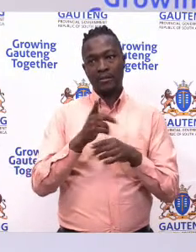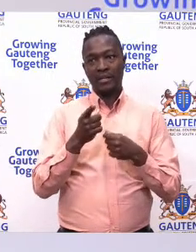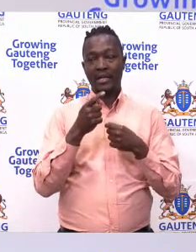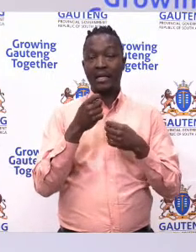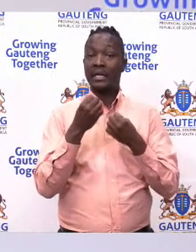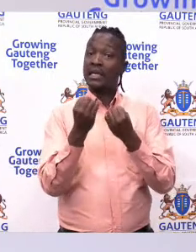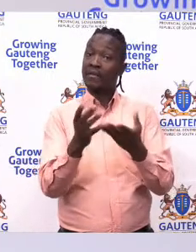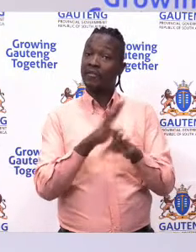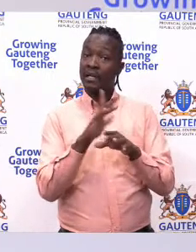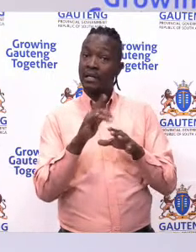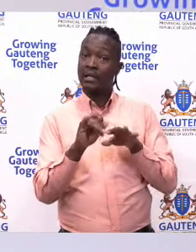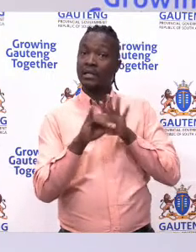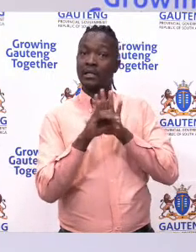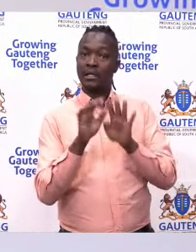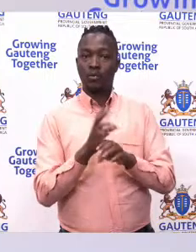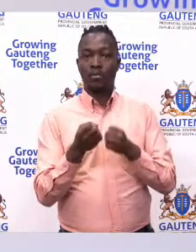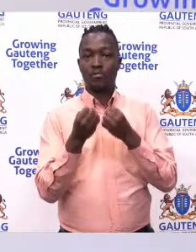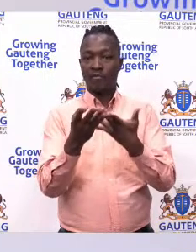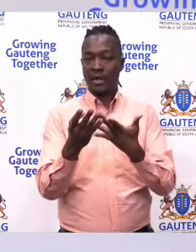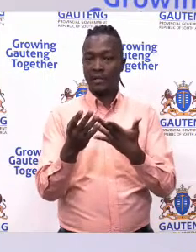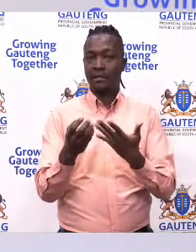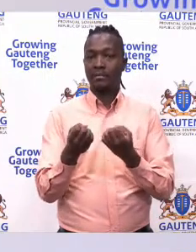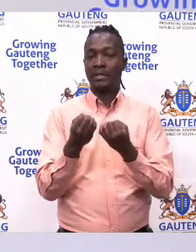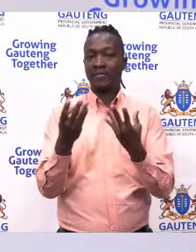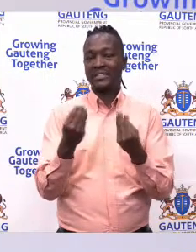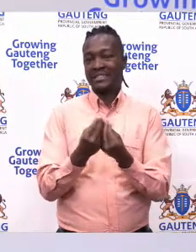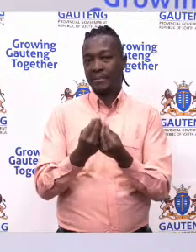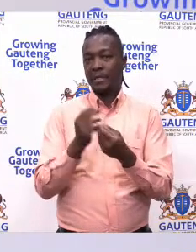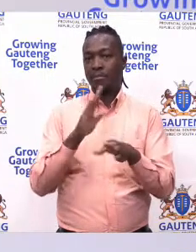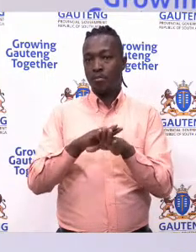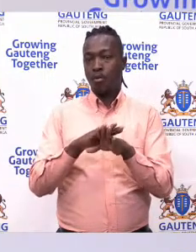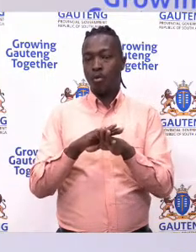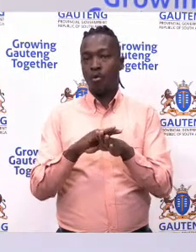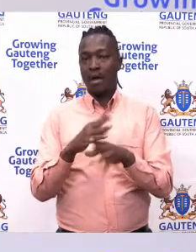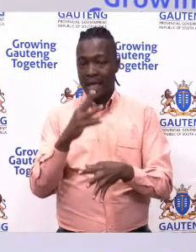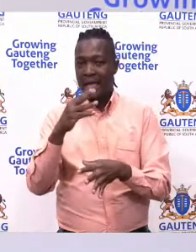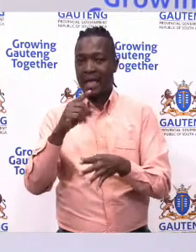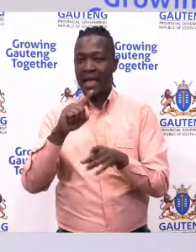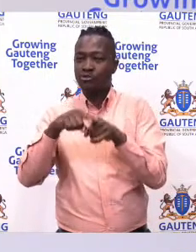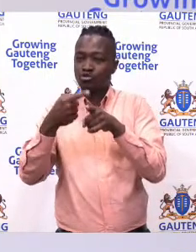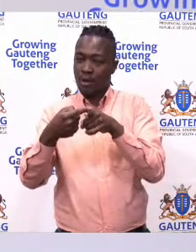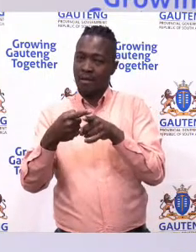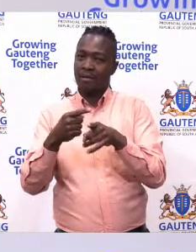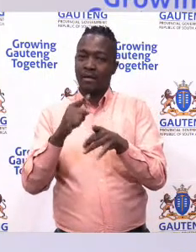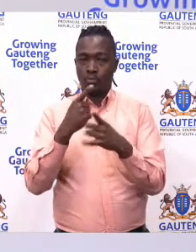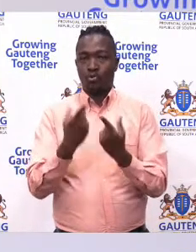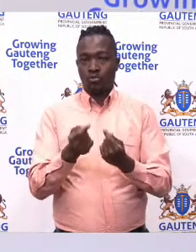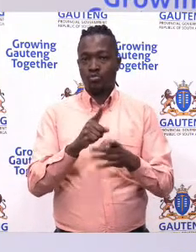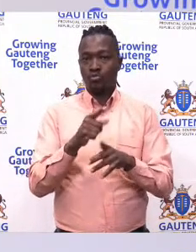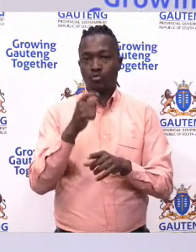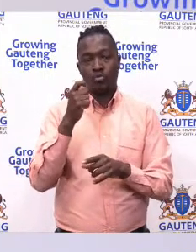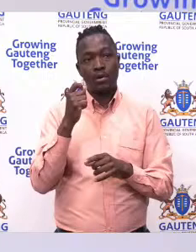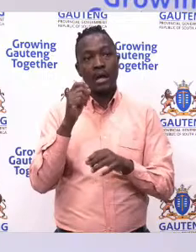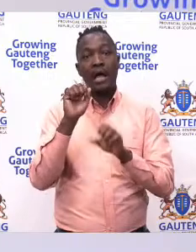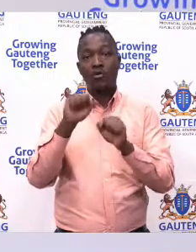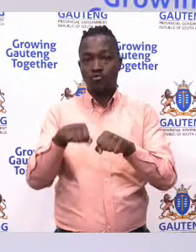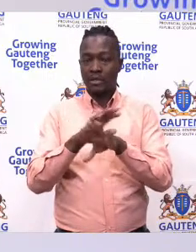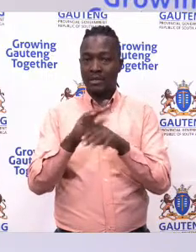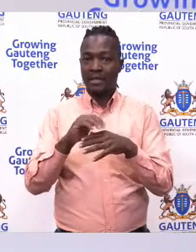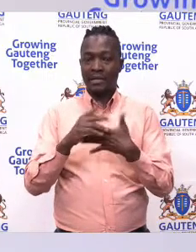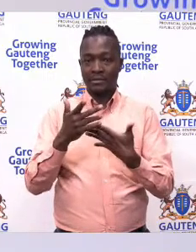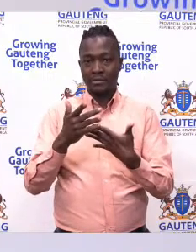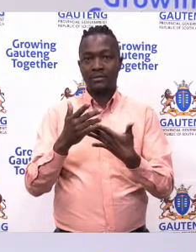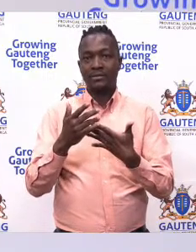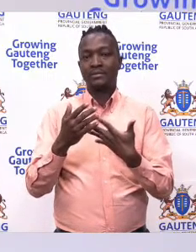that they will provide and be given something more extra, which we do agree with, that the face shields and the masks